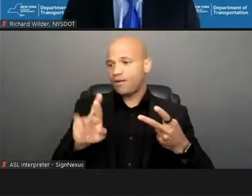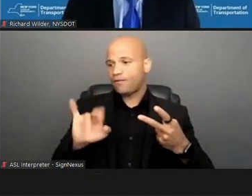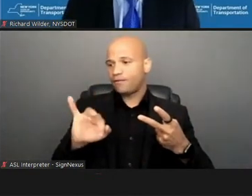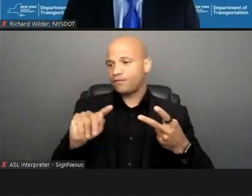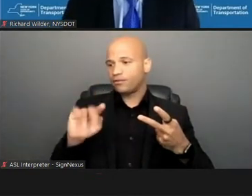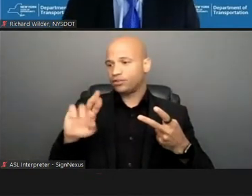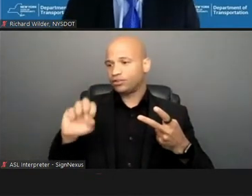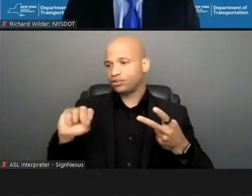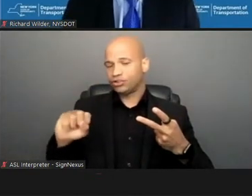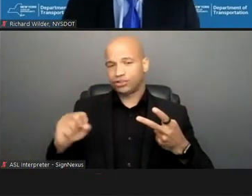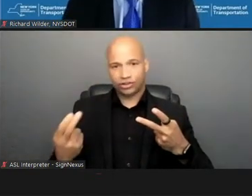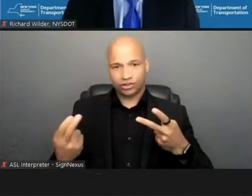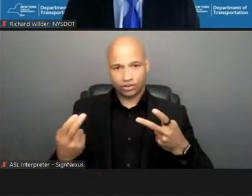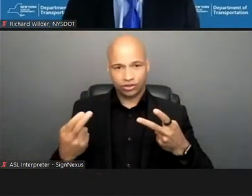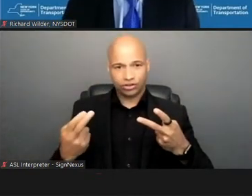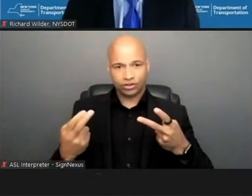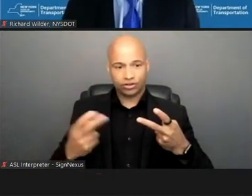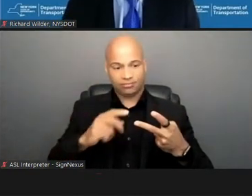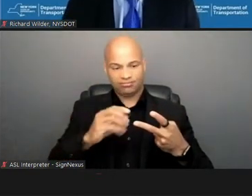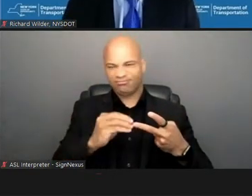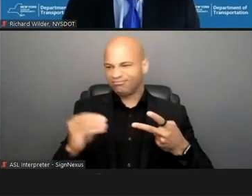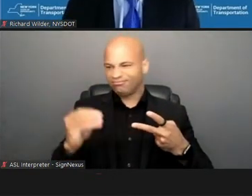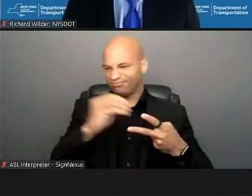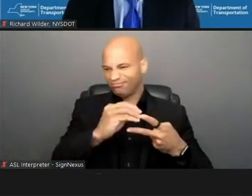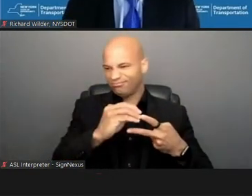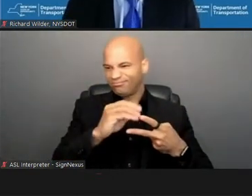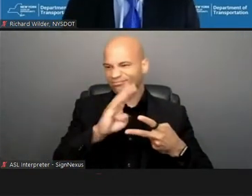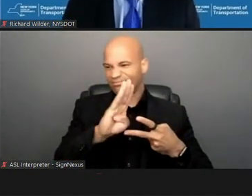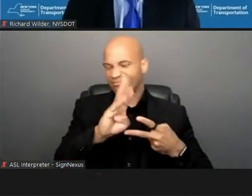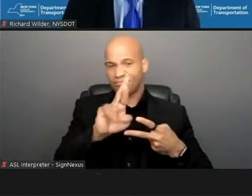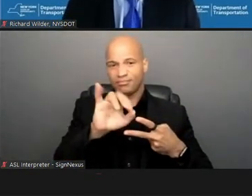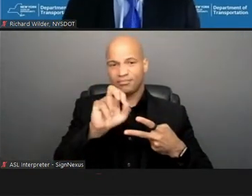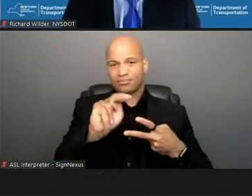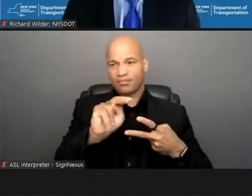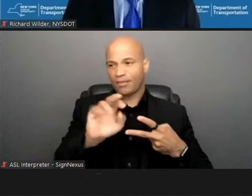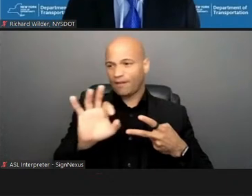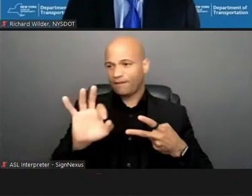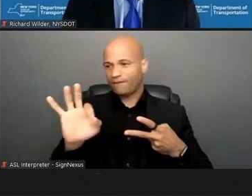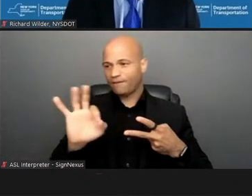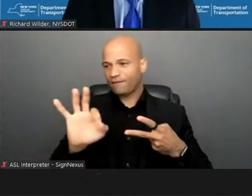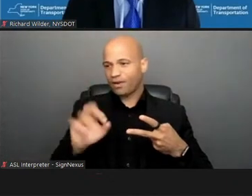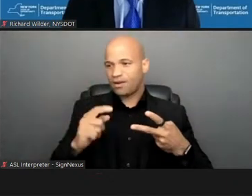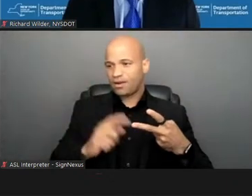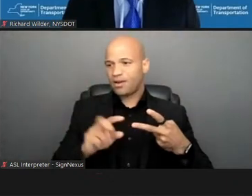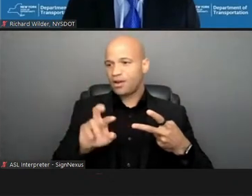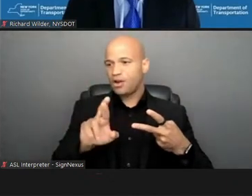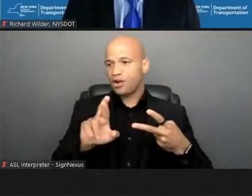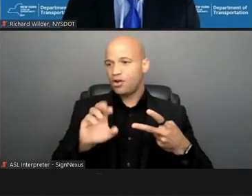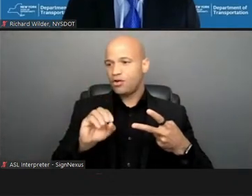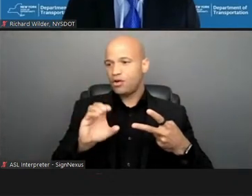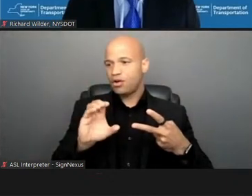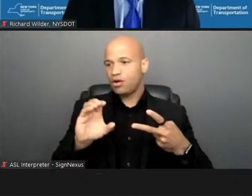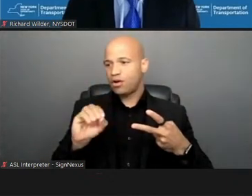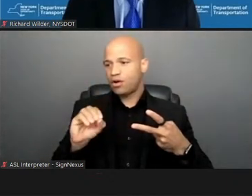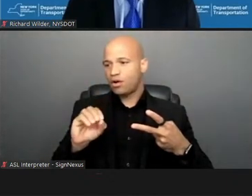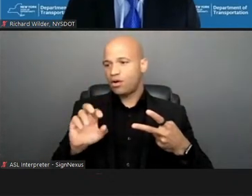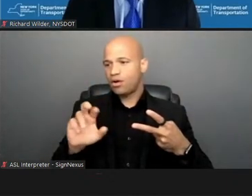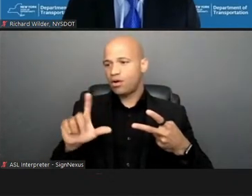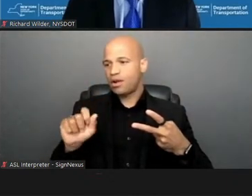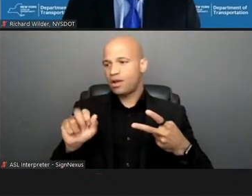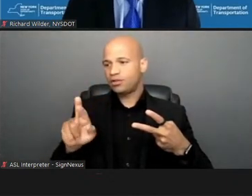our next speaker is Brian Fritch followed by Rocco Lazar